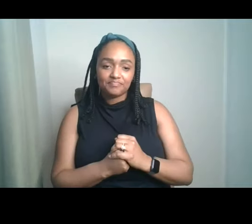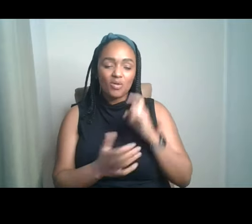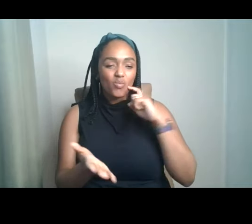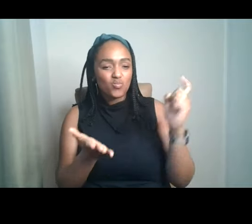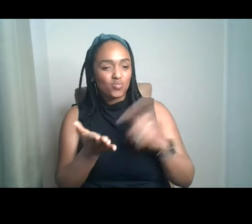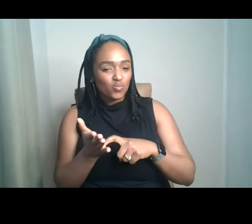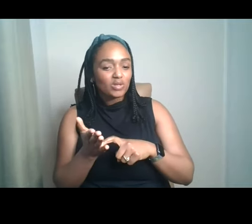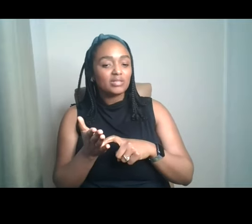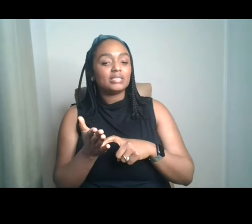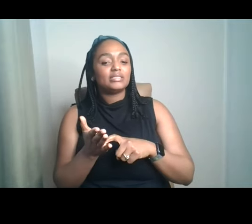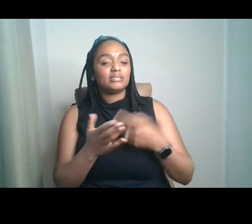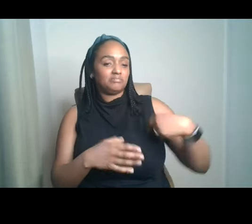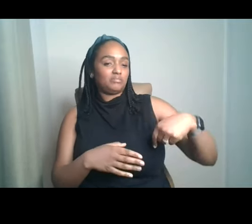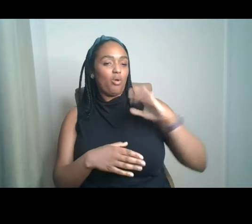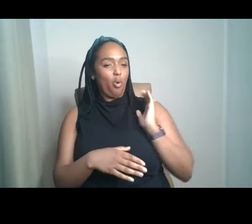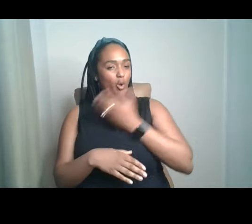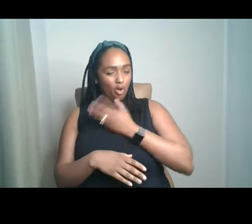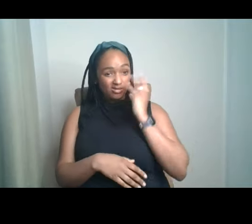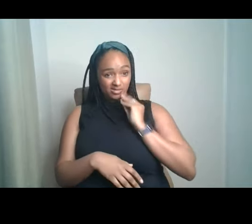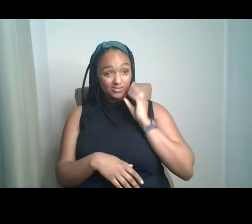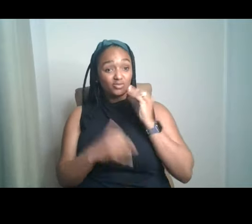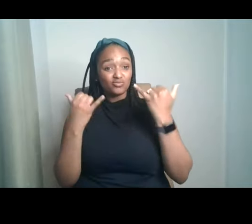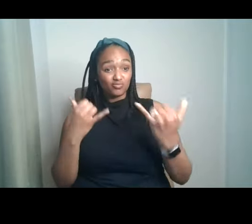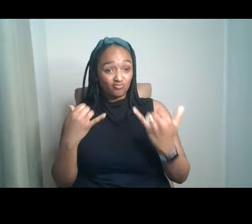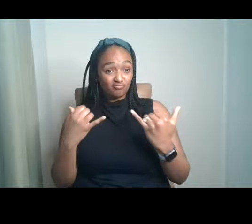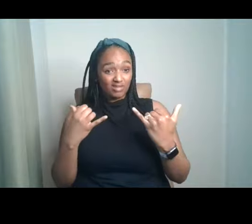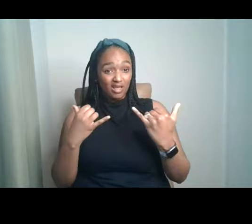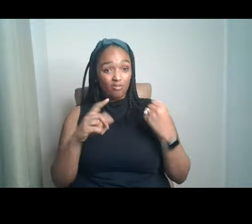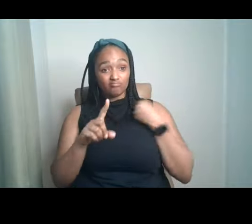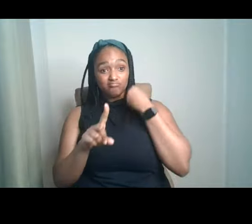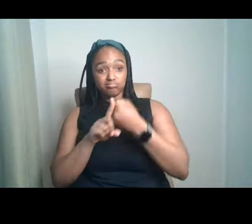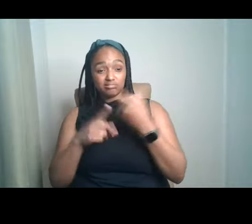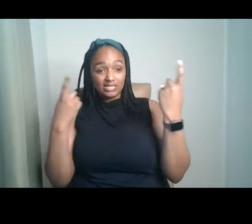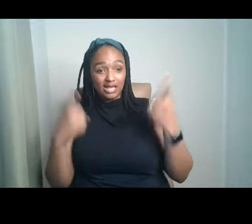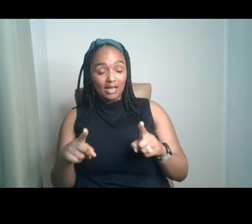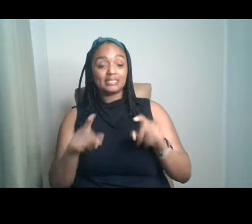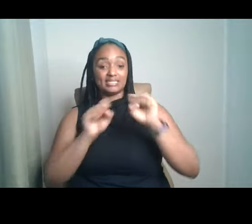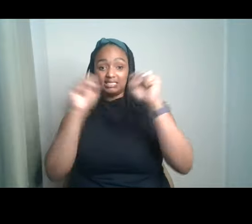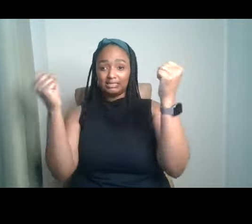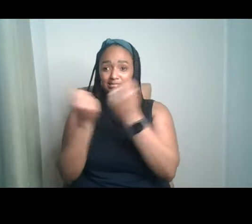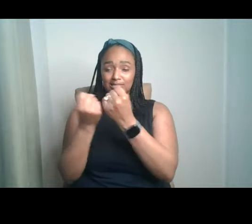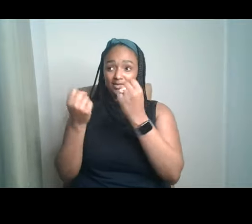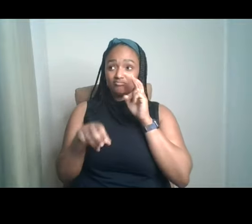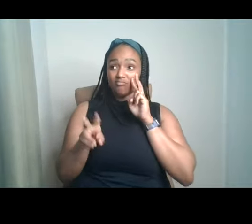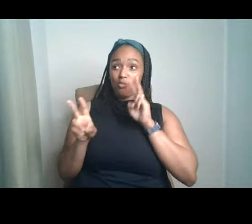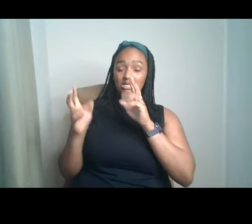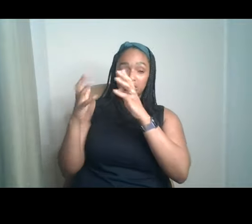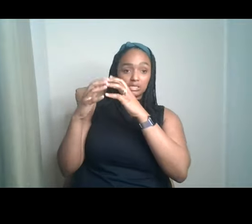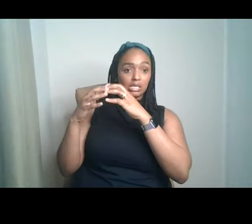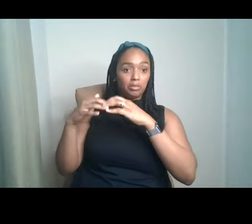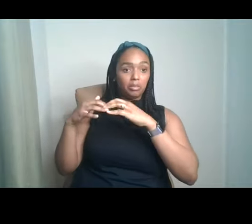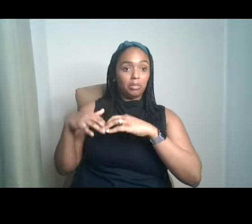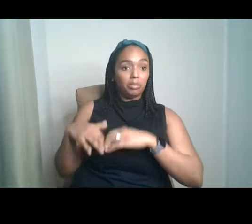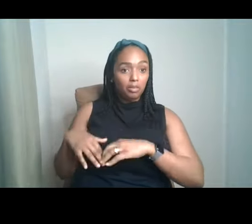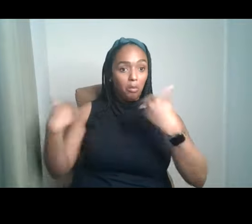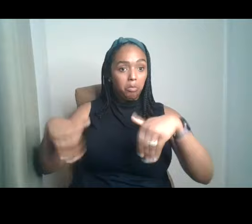everything that we're experiencing right now, the societal breakdown that we're living through, you know, whether it be the pandemic